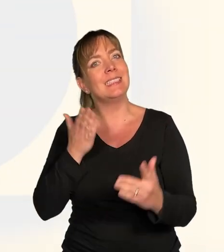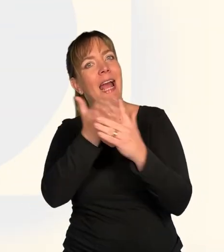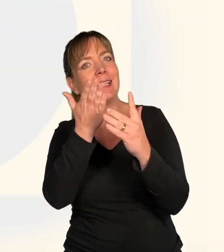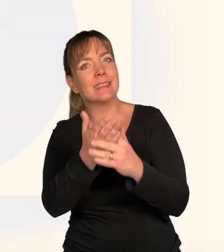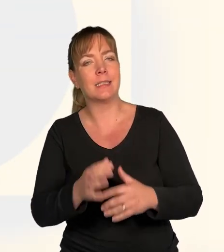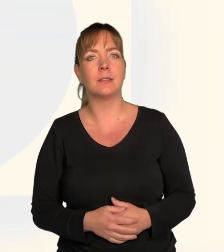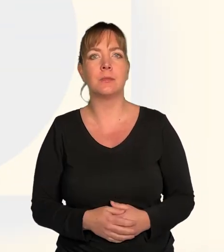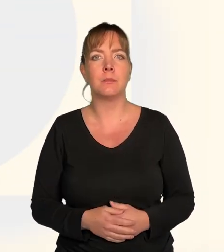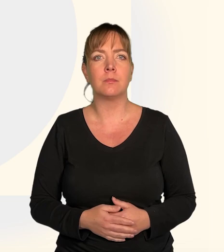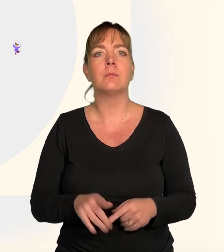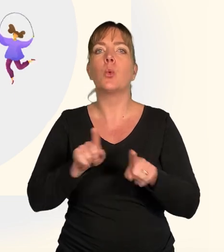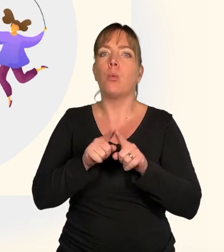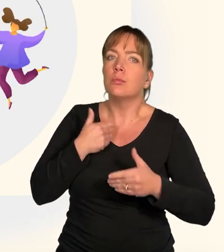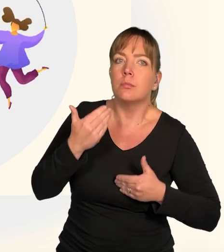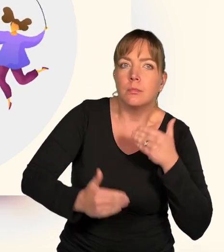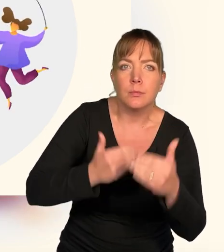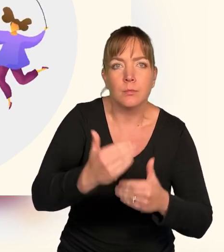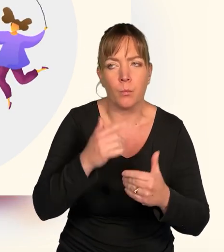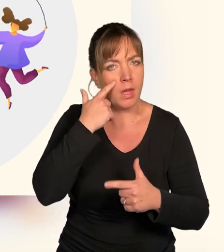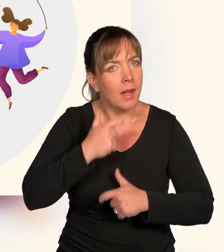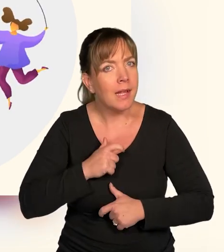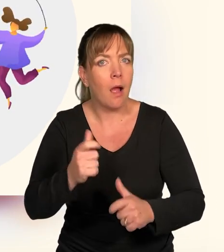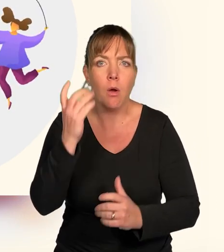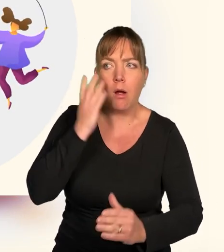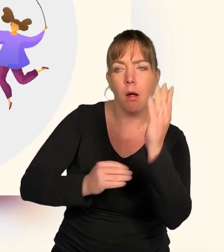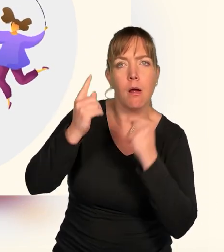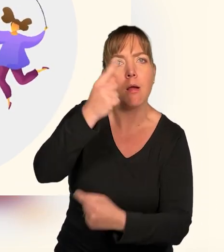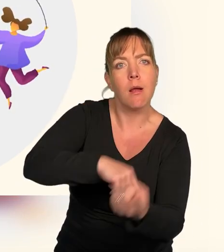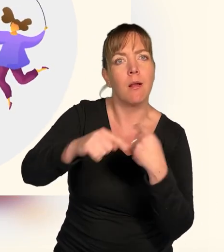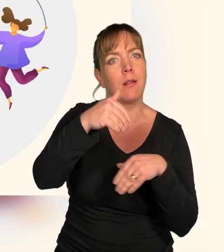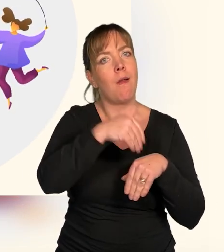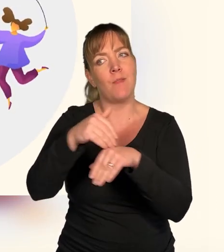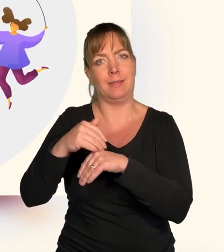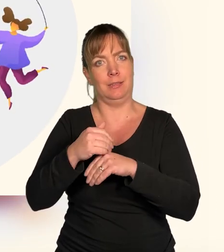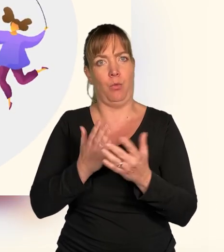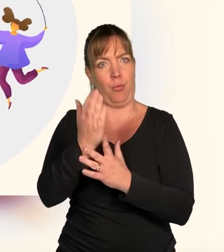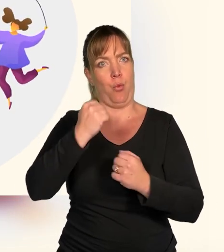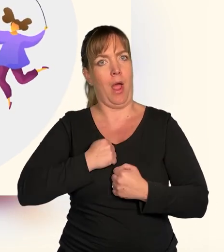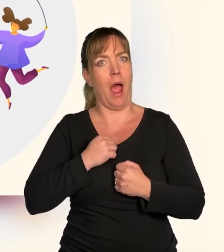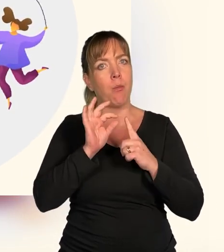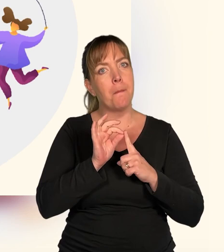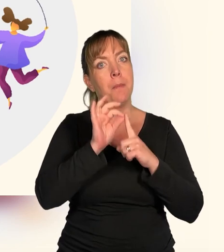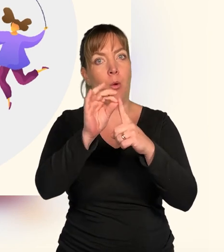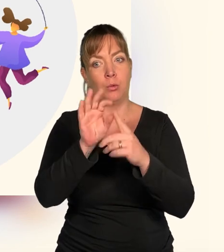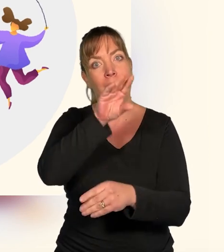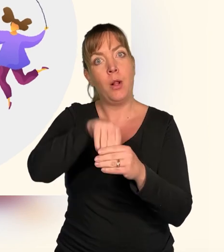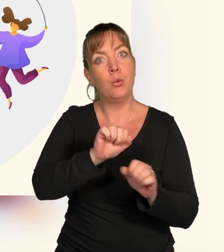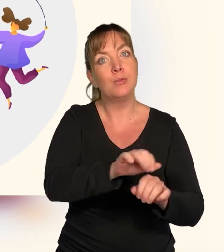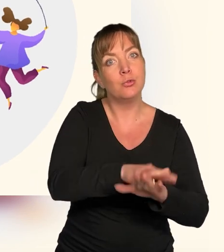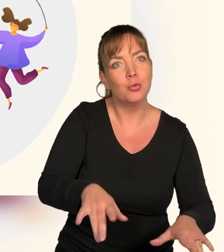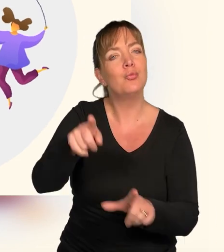As we move forward, we will continue to listen to those who are most affected by our proposals, including children and young